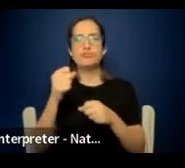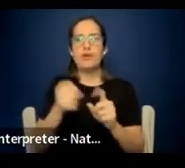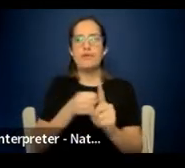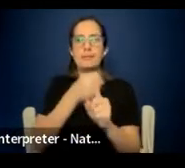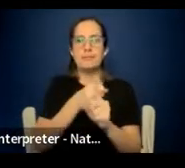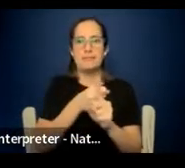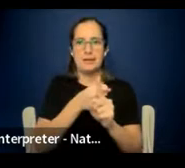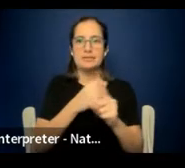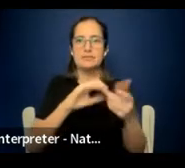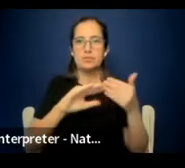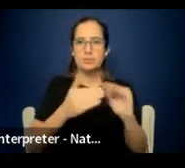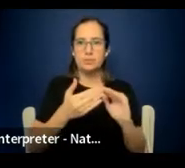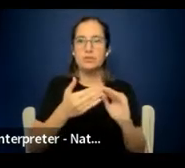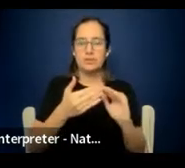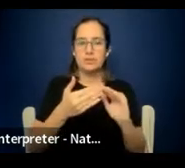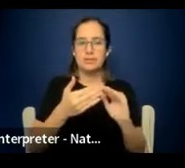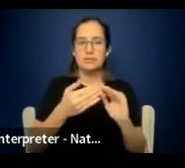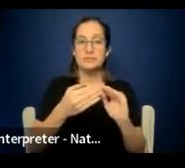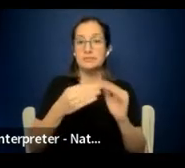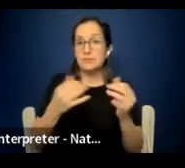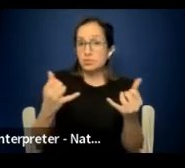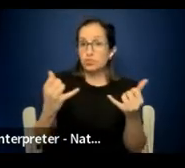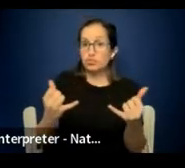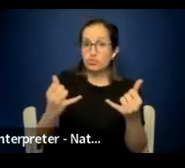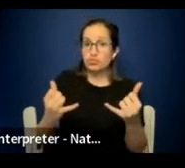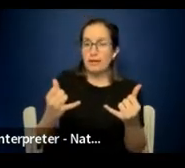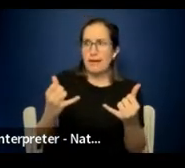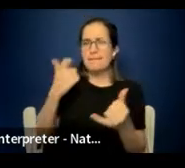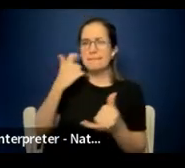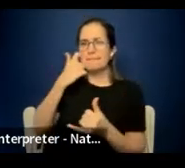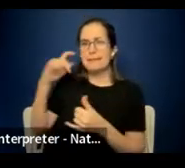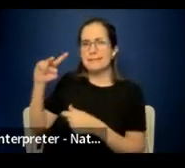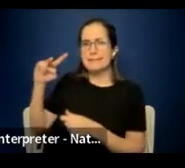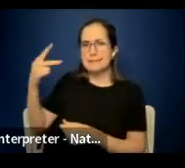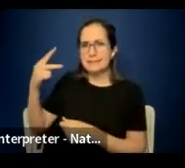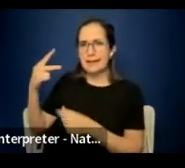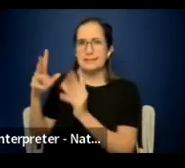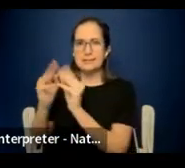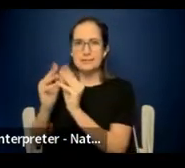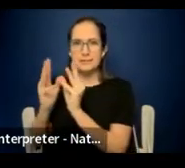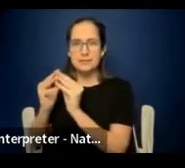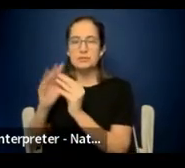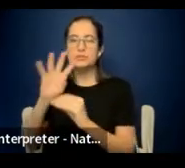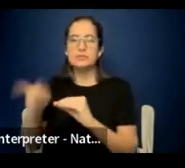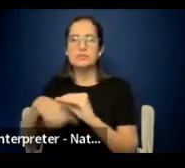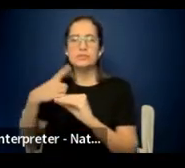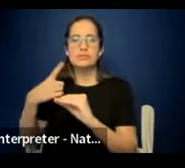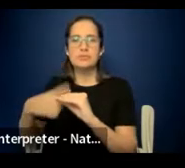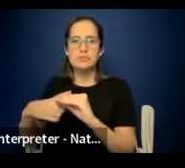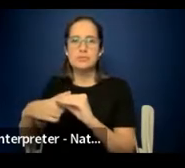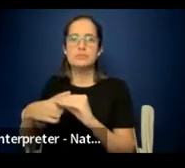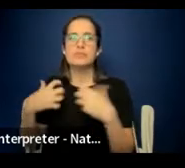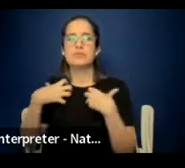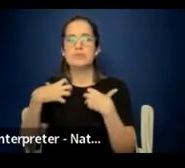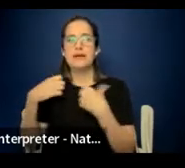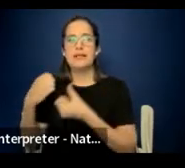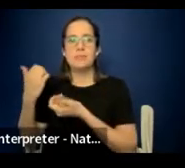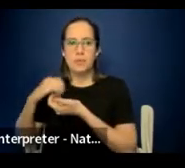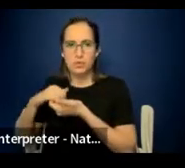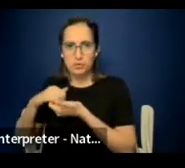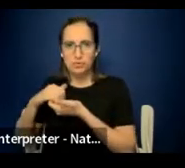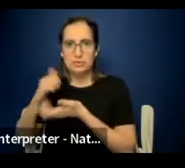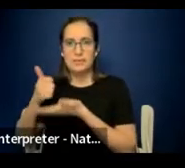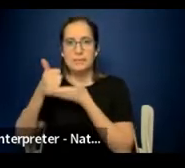today specifically, last session, we talked about how partnerships can help us build our capacity. And today we're really gonna